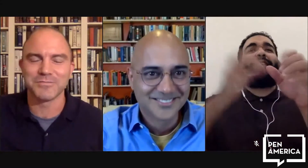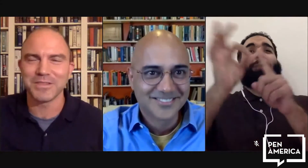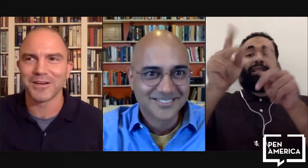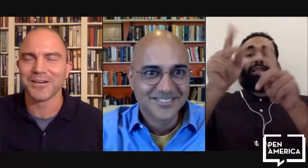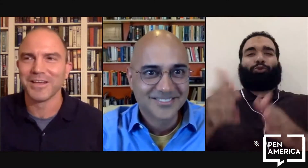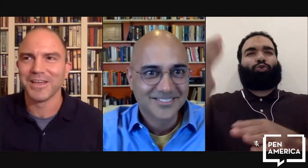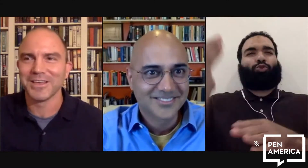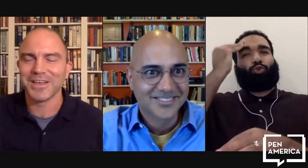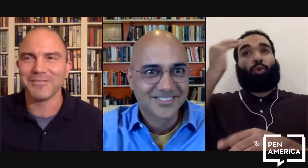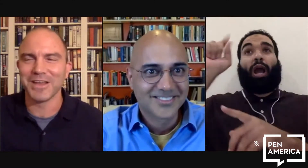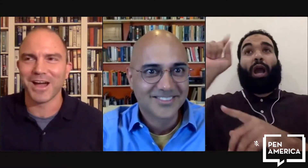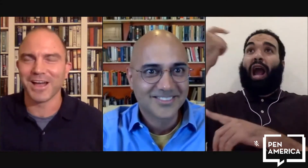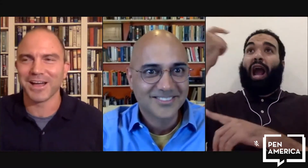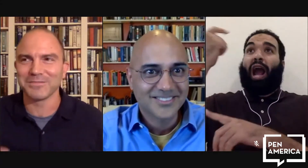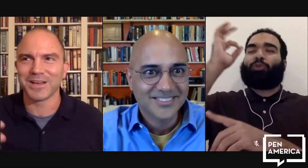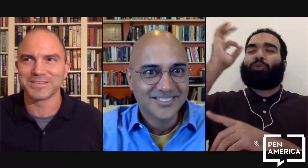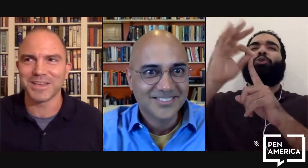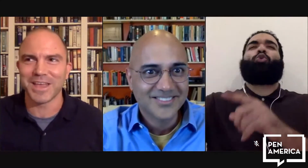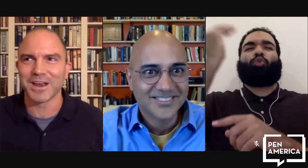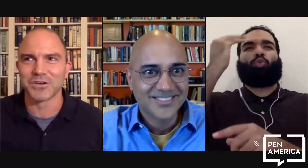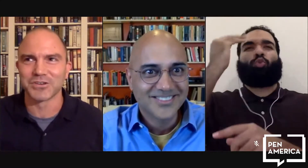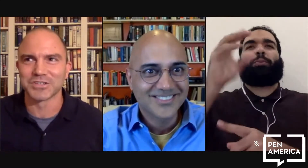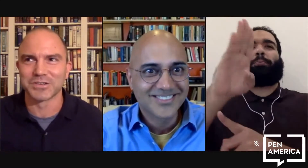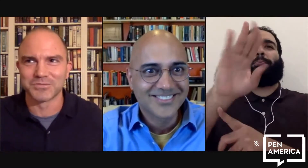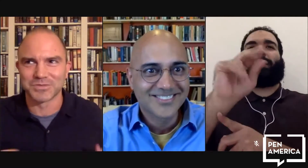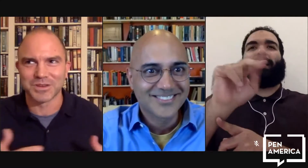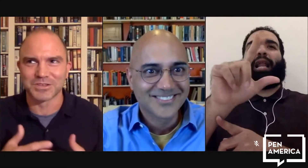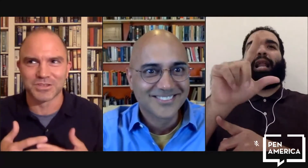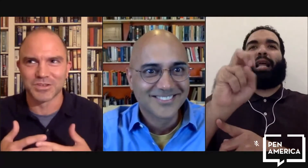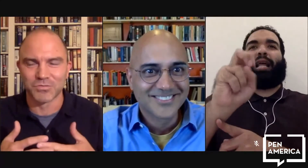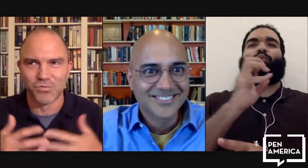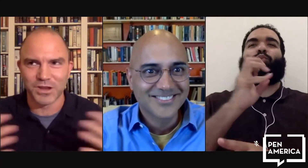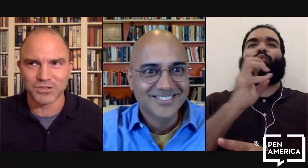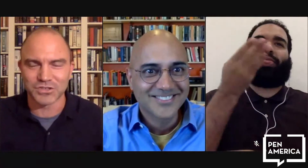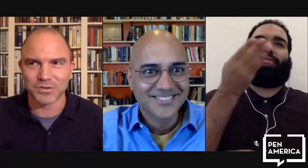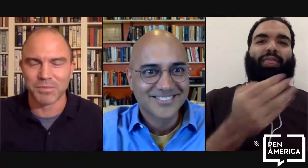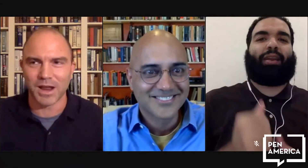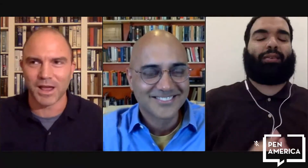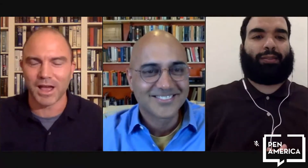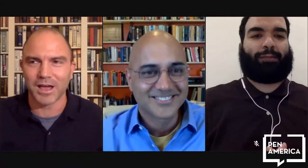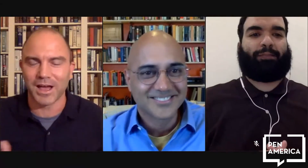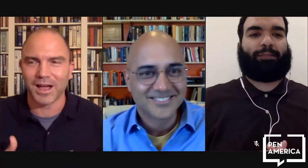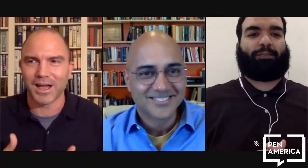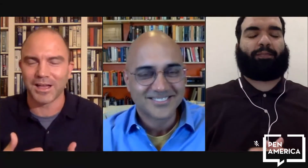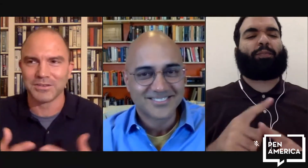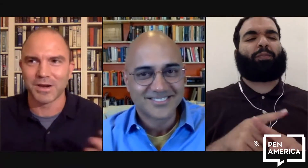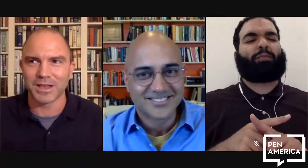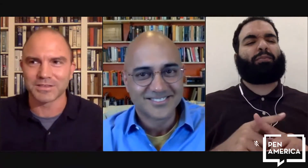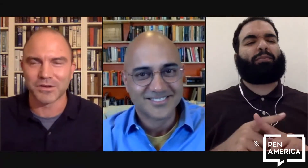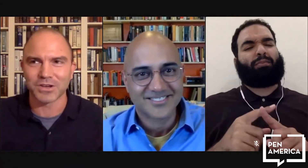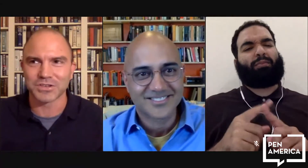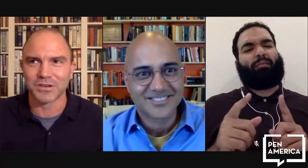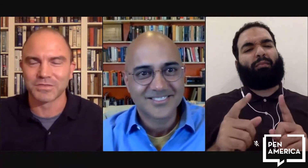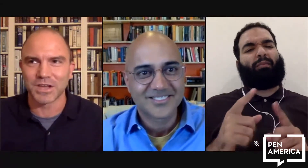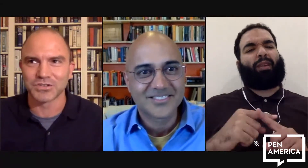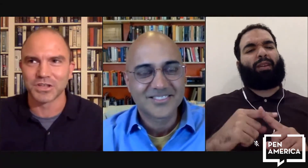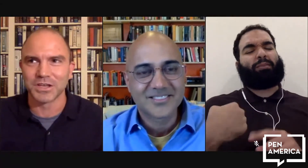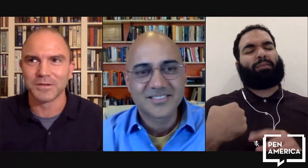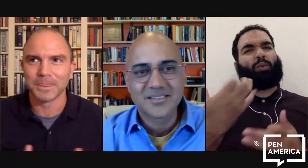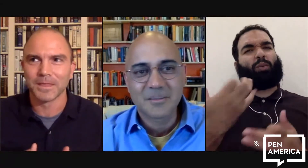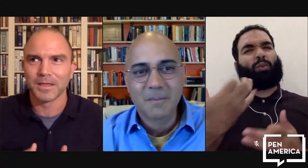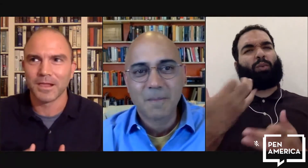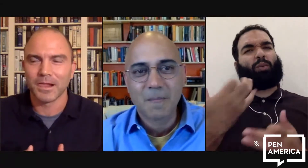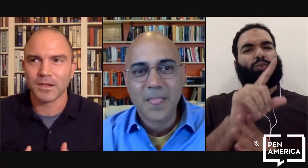could have been there. I mean, I say the anecdote just because it's so rich, but I do want to ask the question of